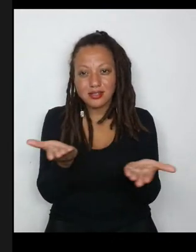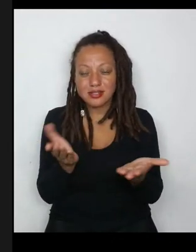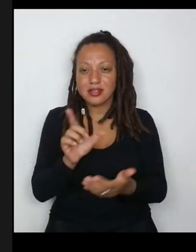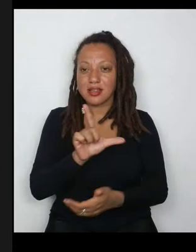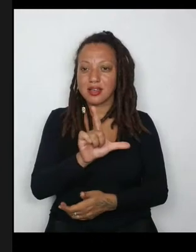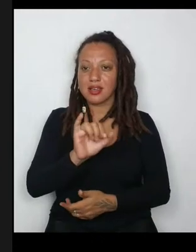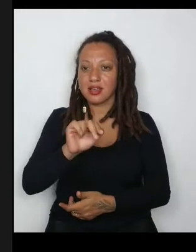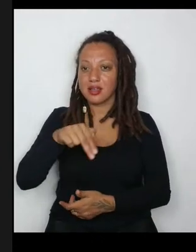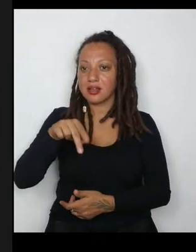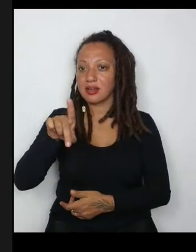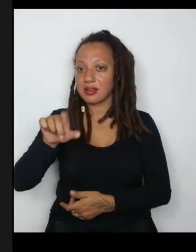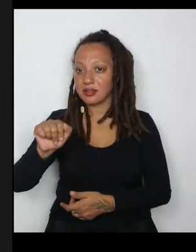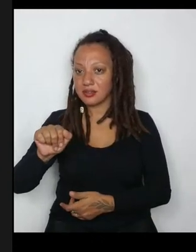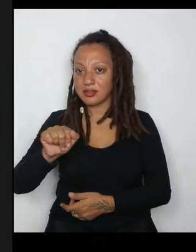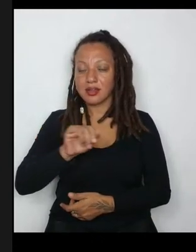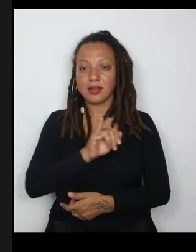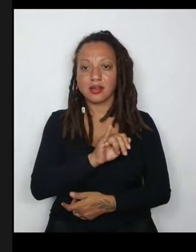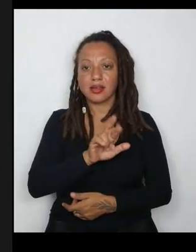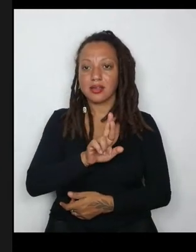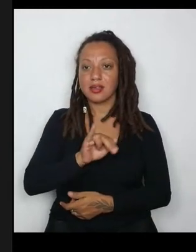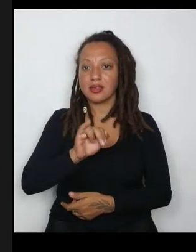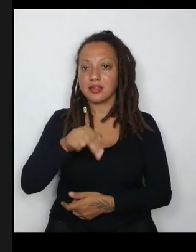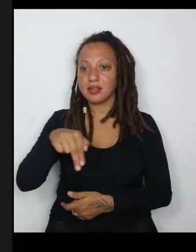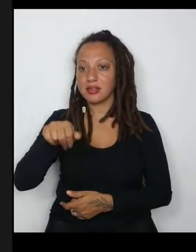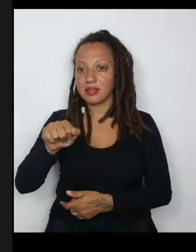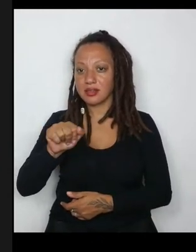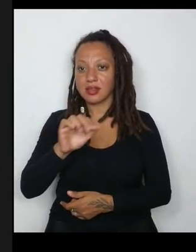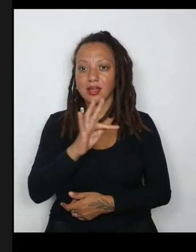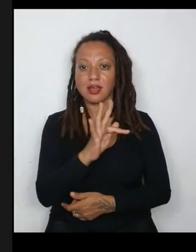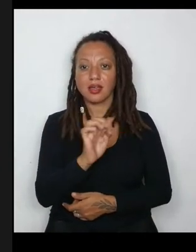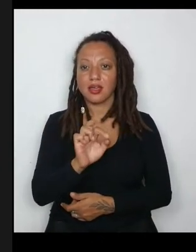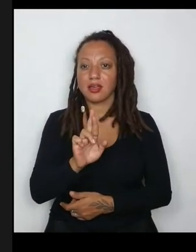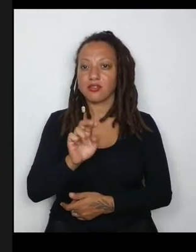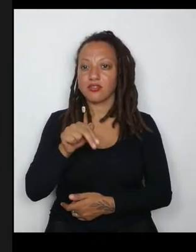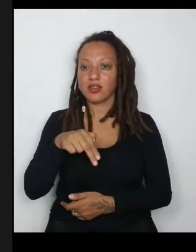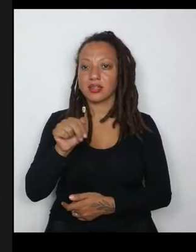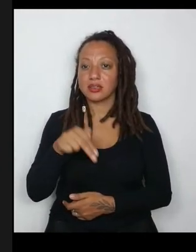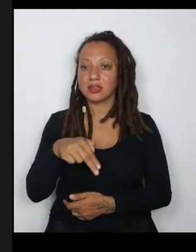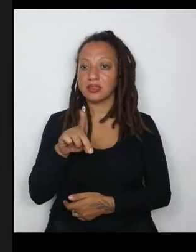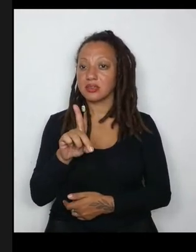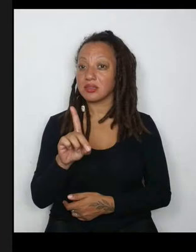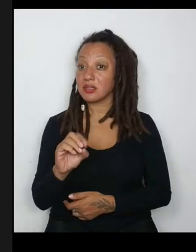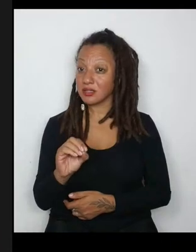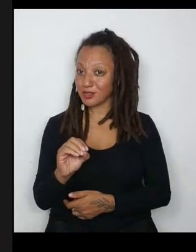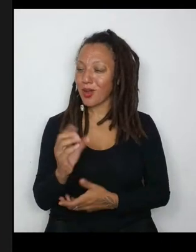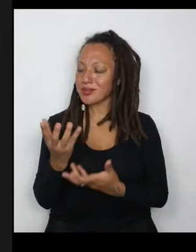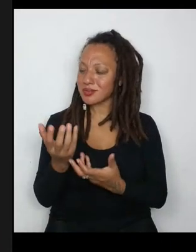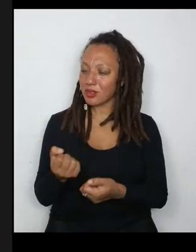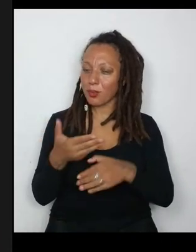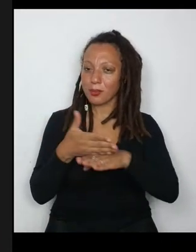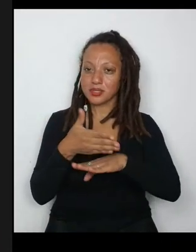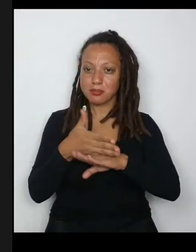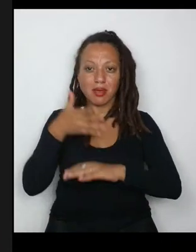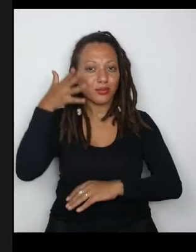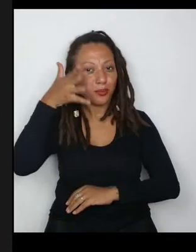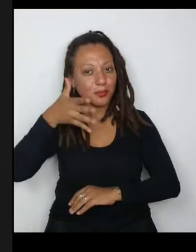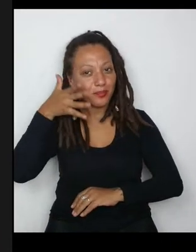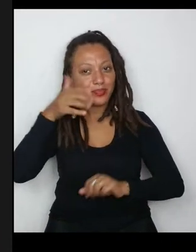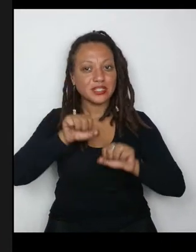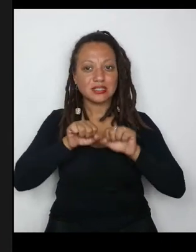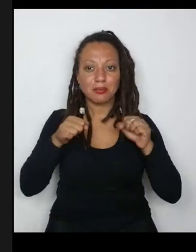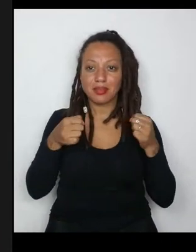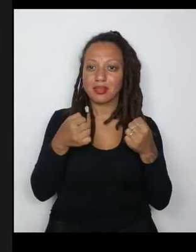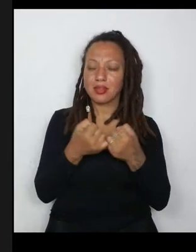again linda arena and fernando for accepting our invitation to participate in our seminar and your